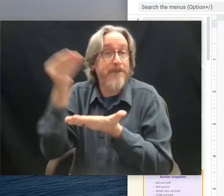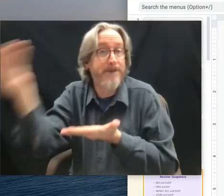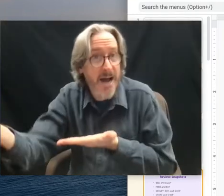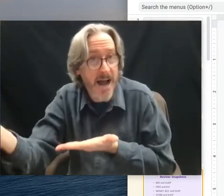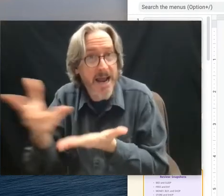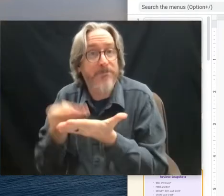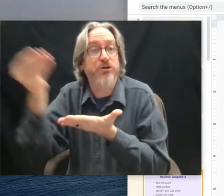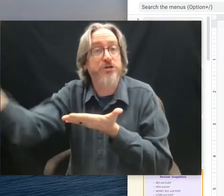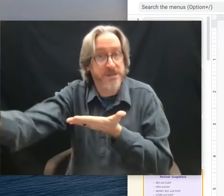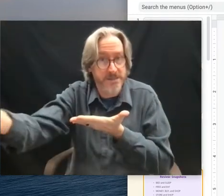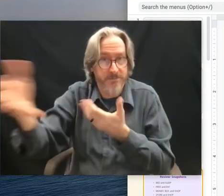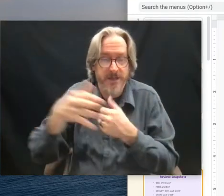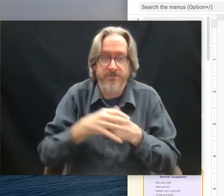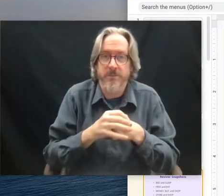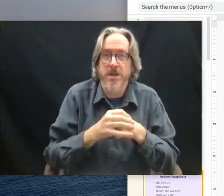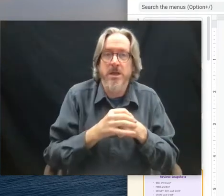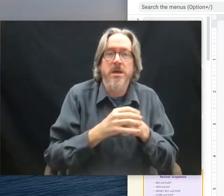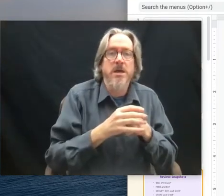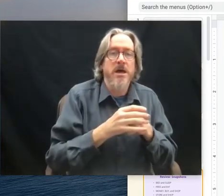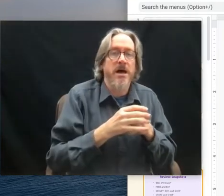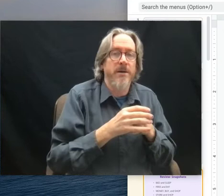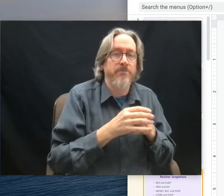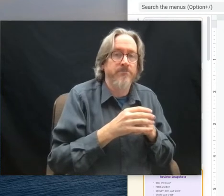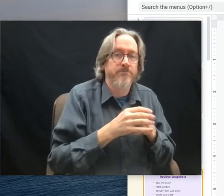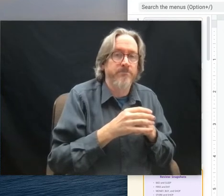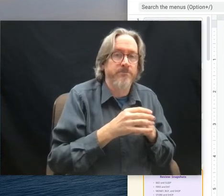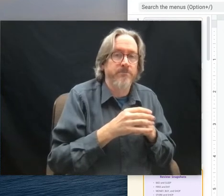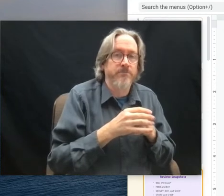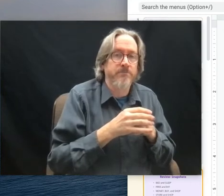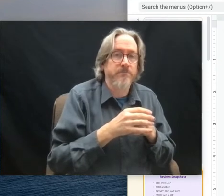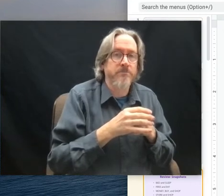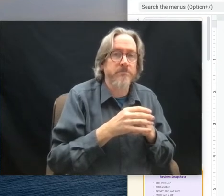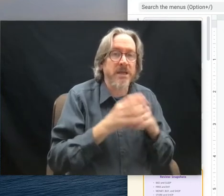So I purchase something.